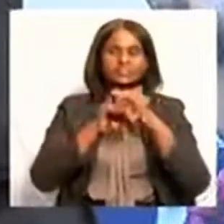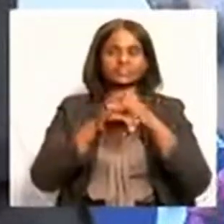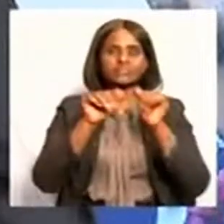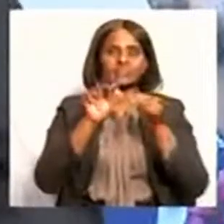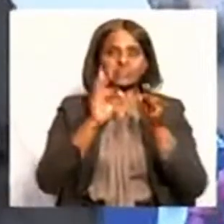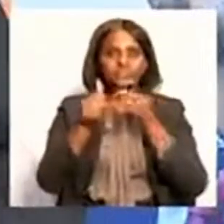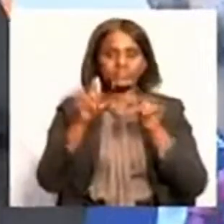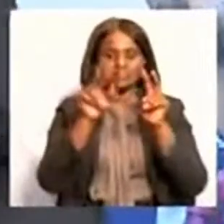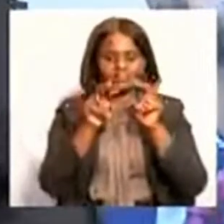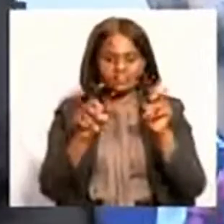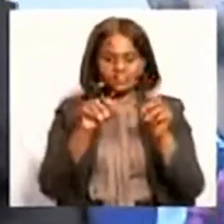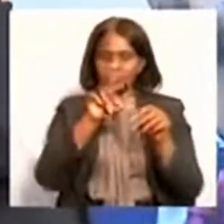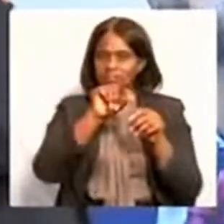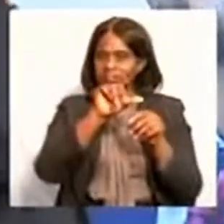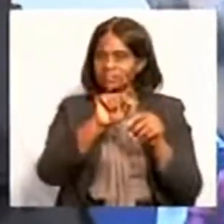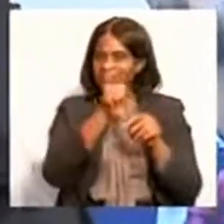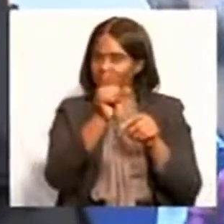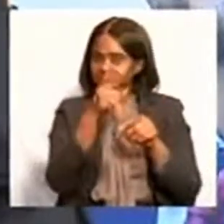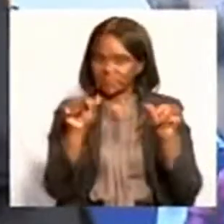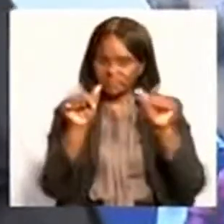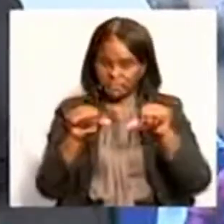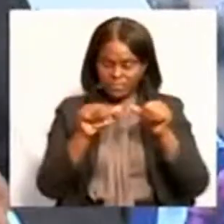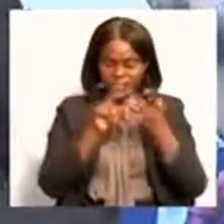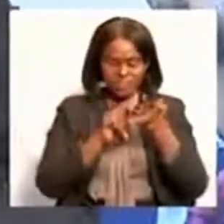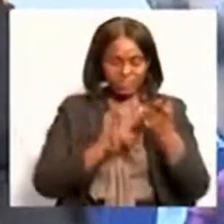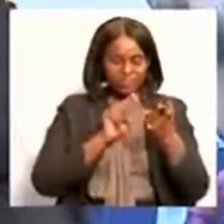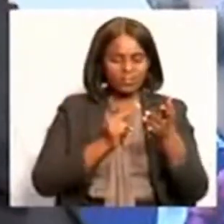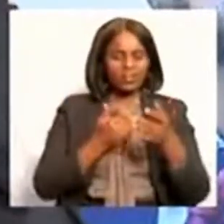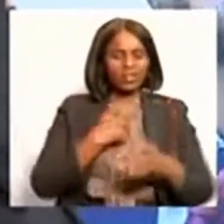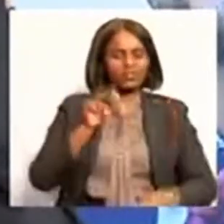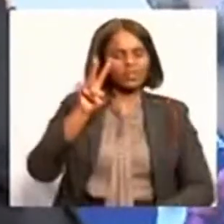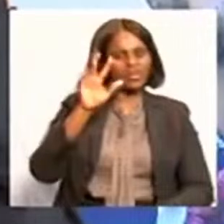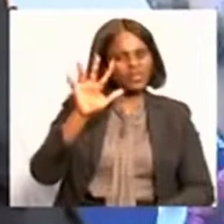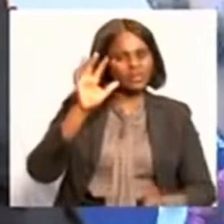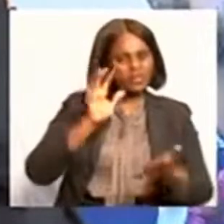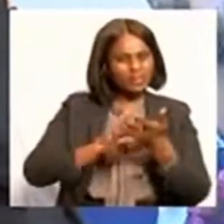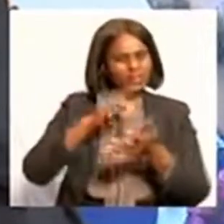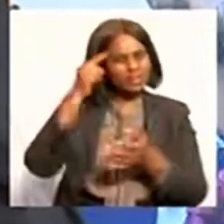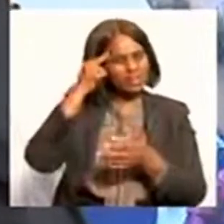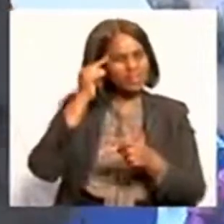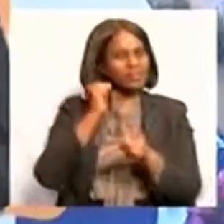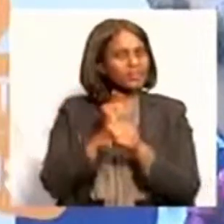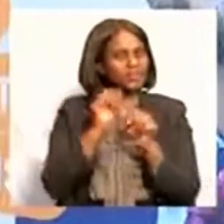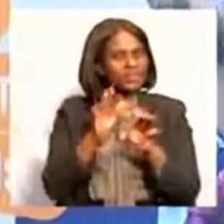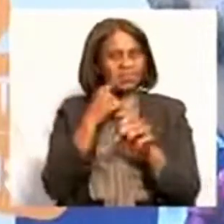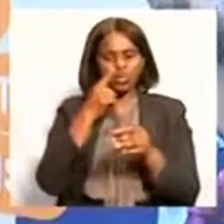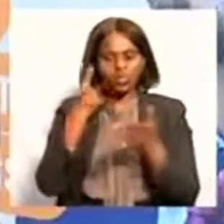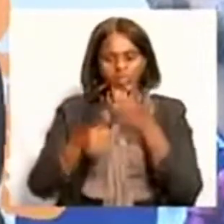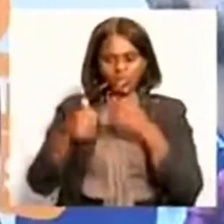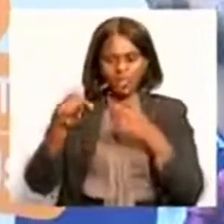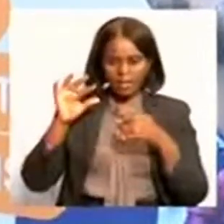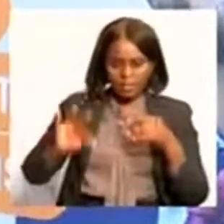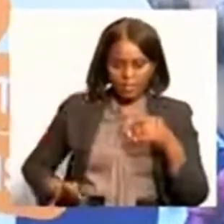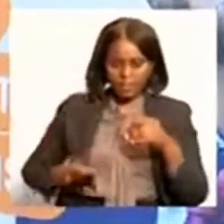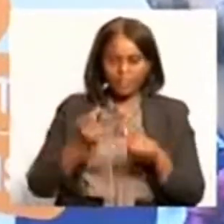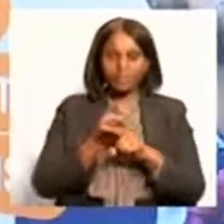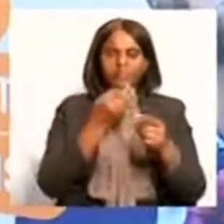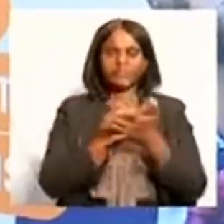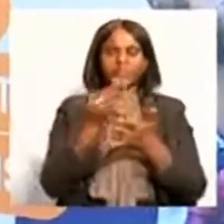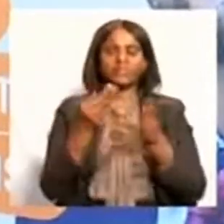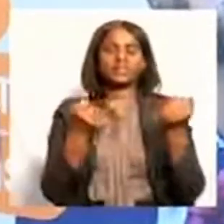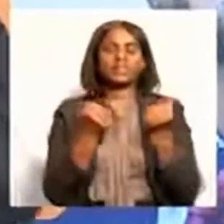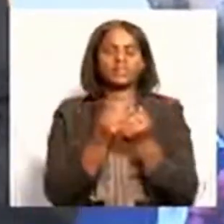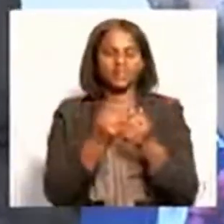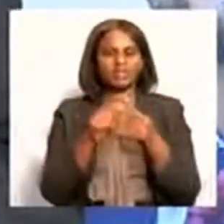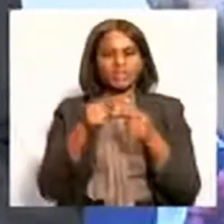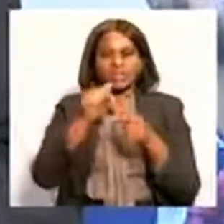If you check our 2021 audit report that we did, we had 25,000 civil servants who are benefiting from FISIP, but